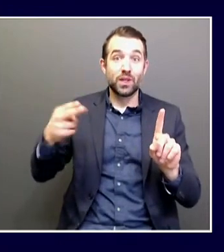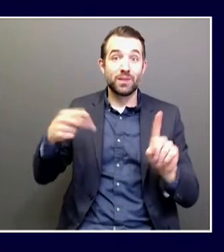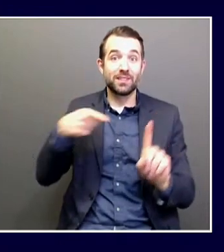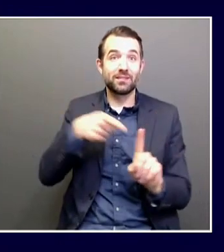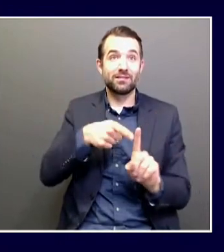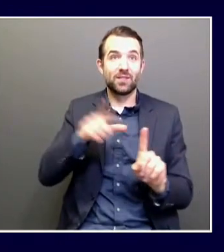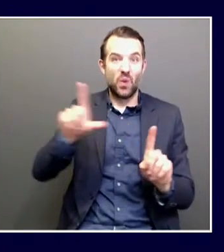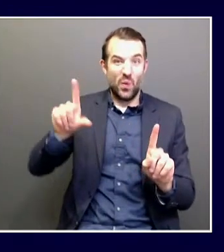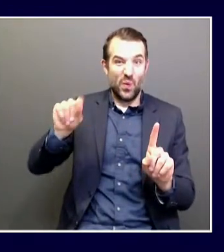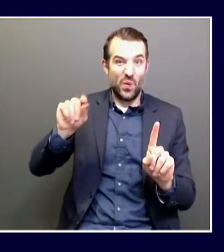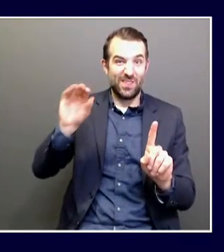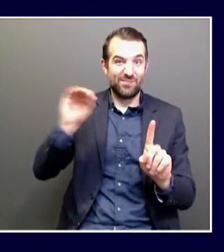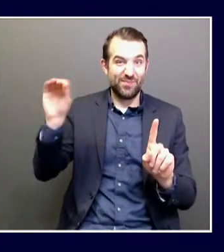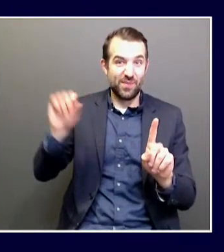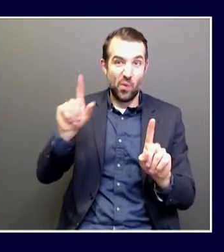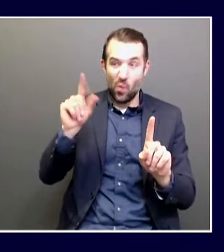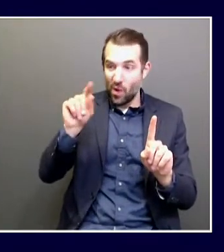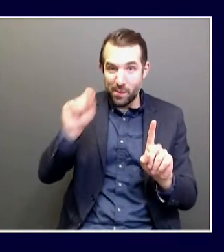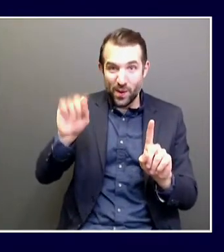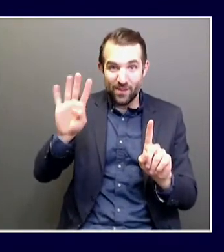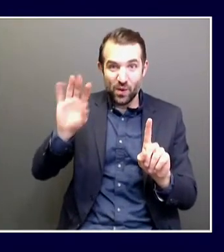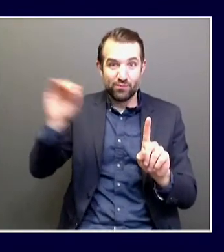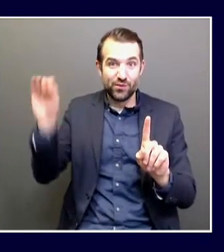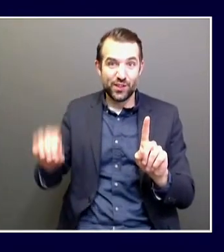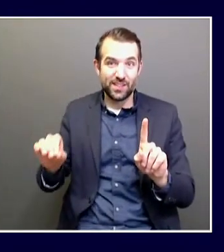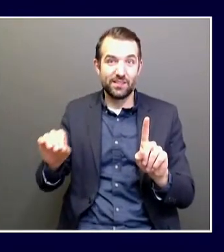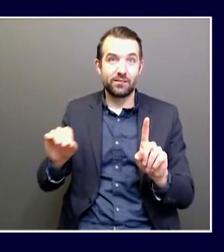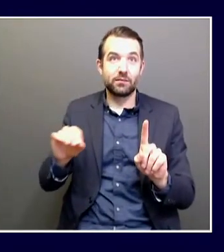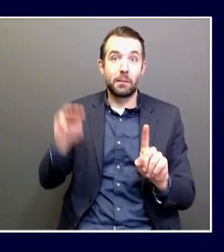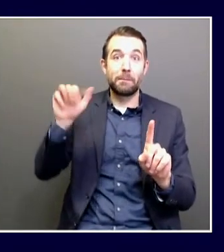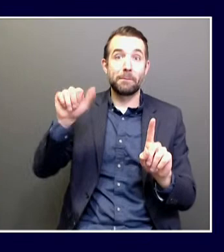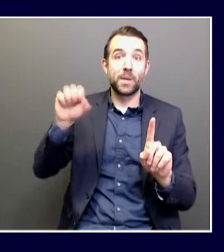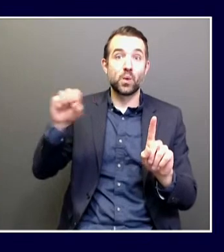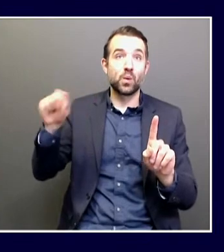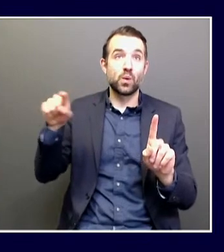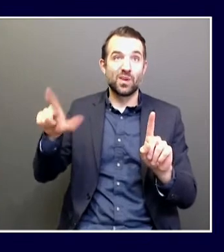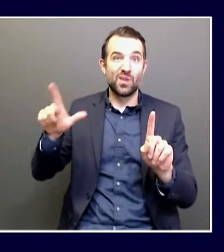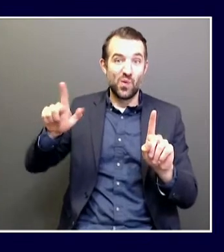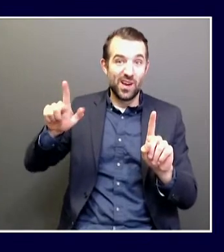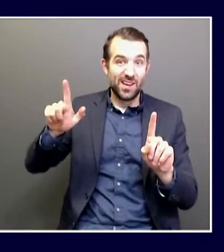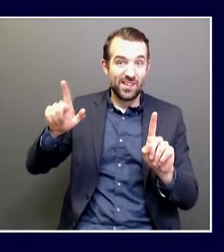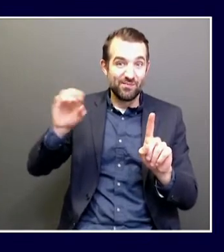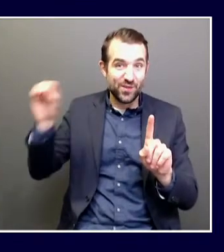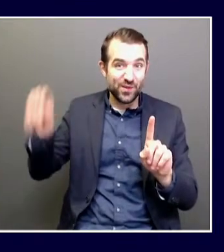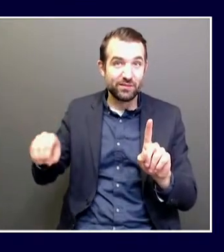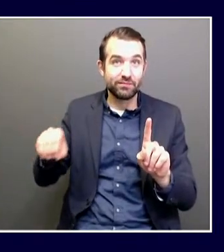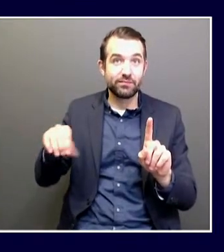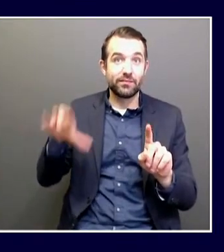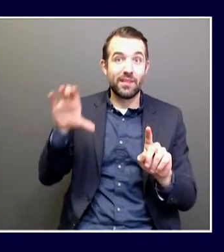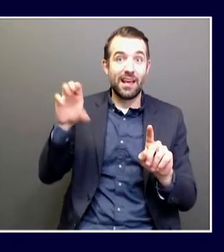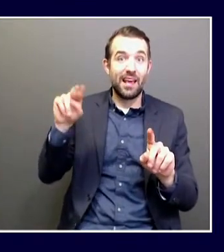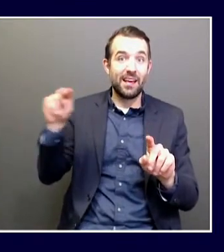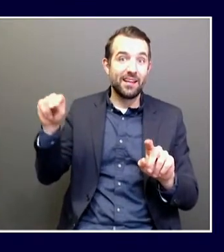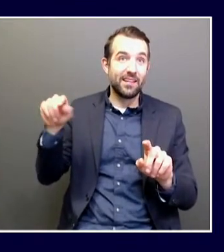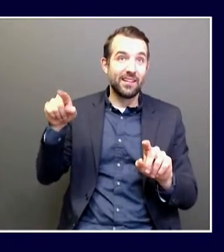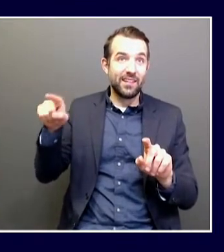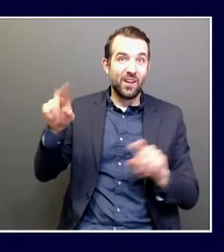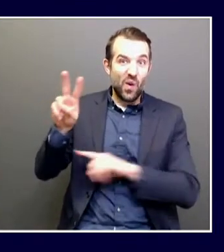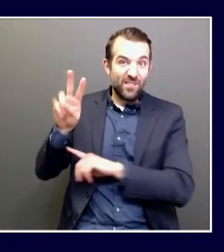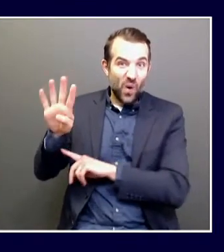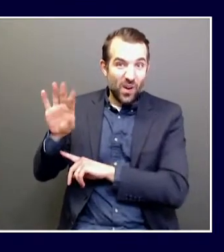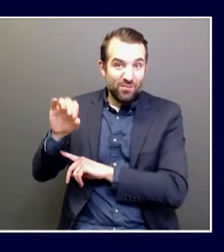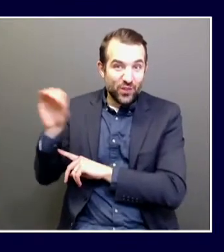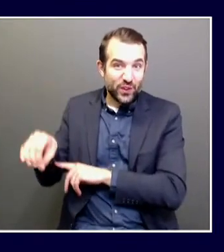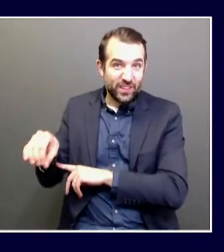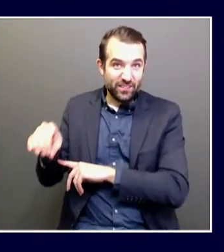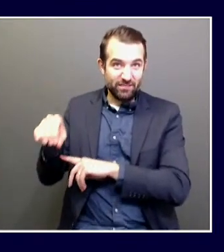20.4%. In Massachusetts, 21%. And in Connecticut, 24%. Now, these